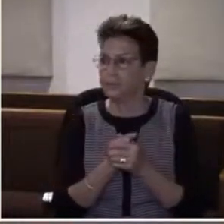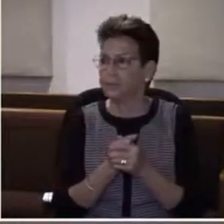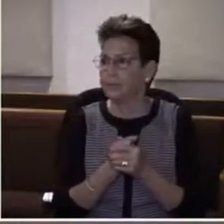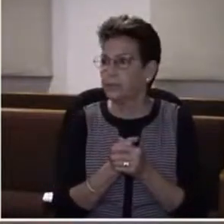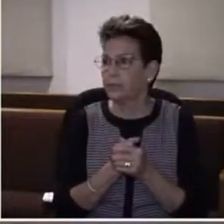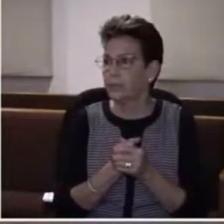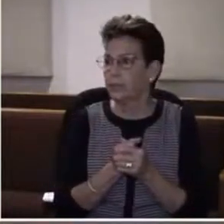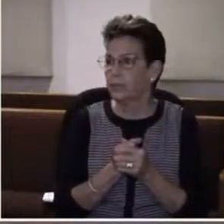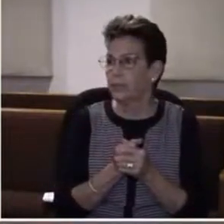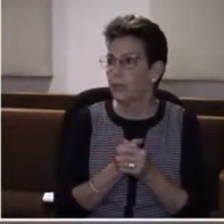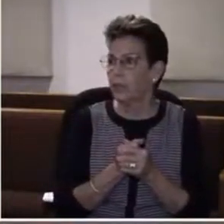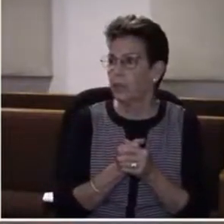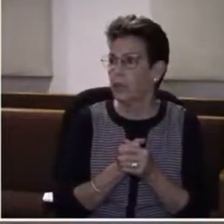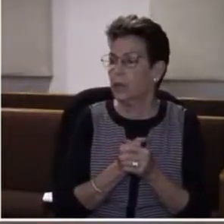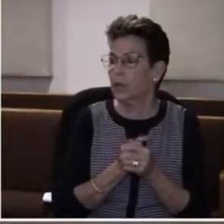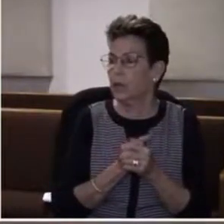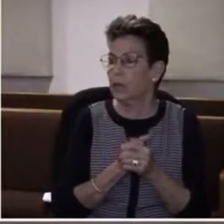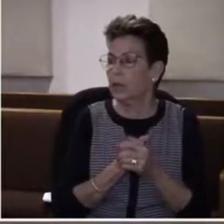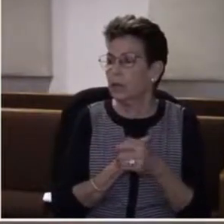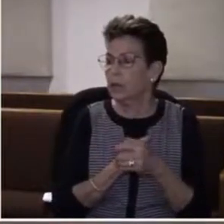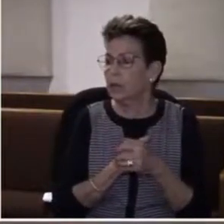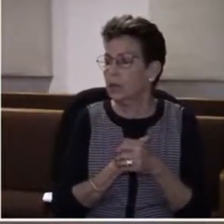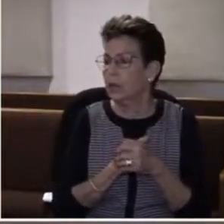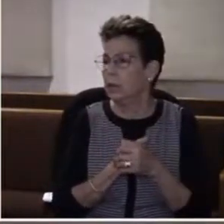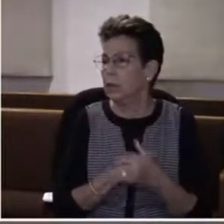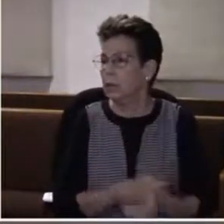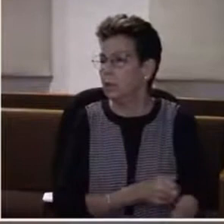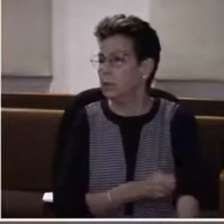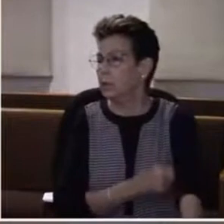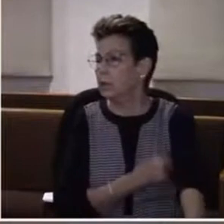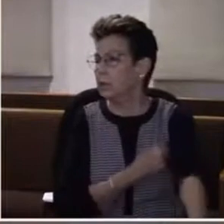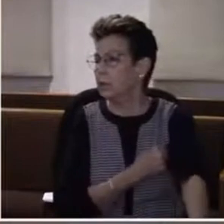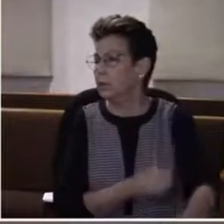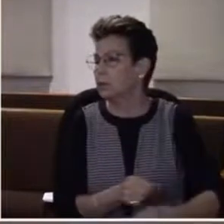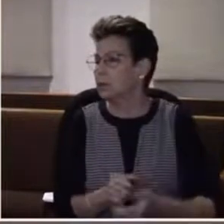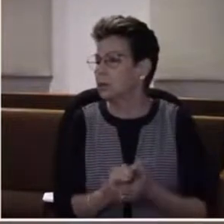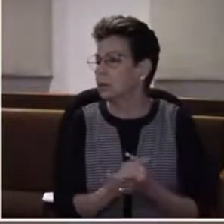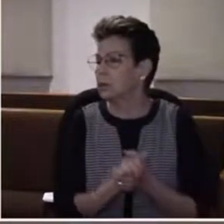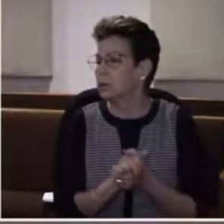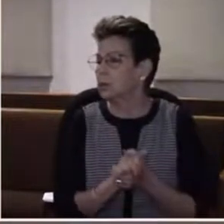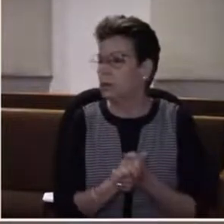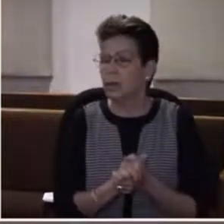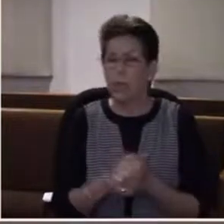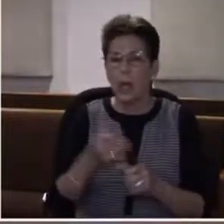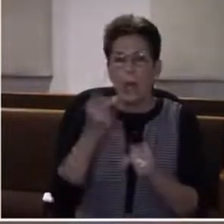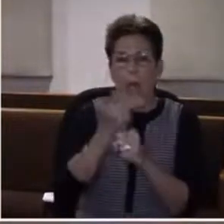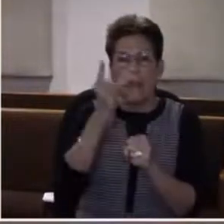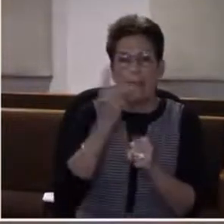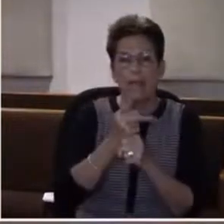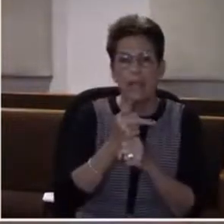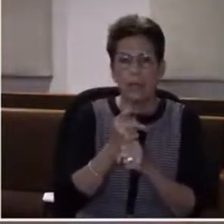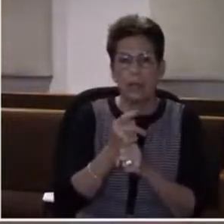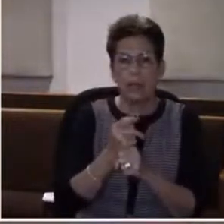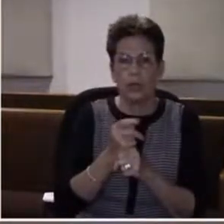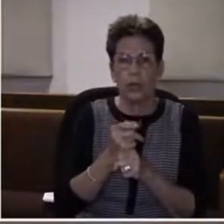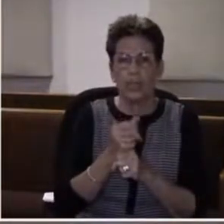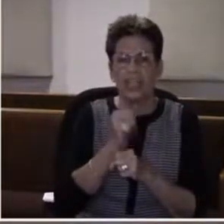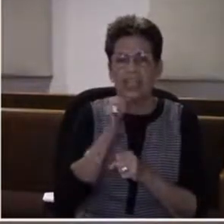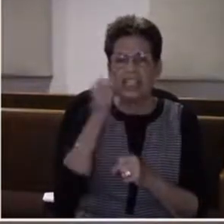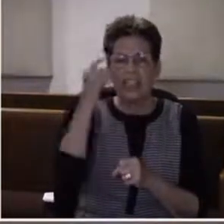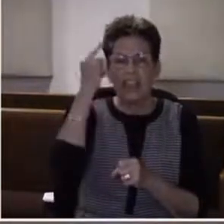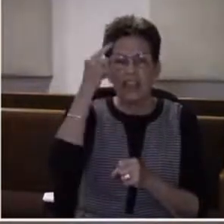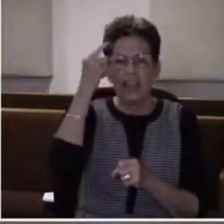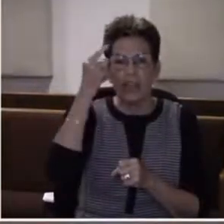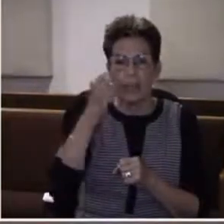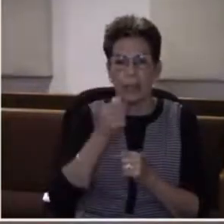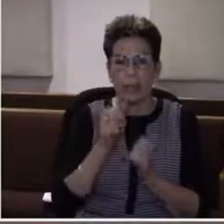told God he would never do. Boy, we've been there before. Peter didn't think that the Lord Jesus would ever want to lay eyes on